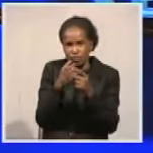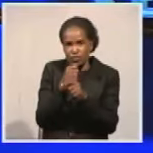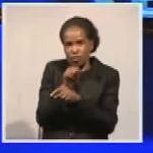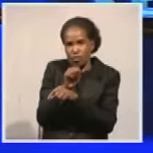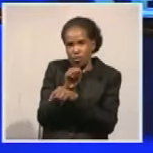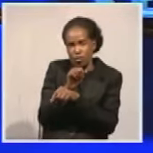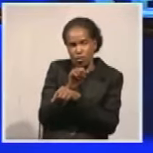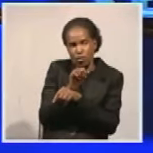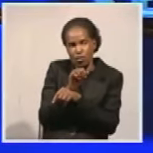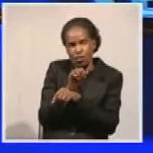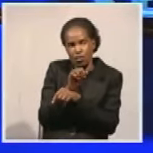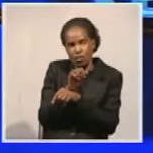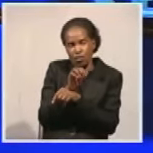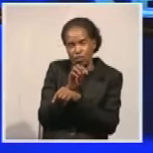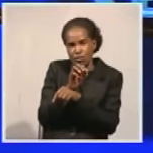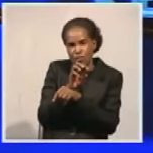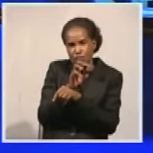Because we did not unpack